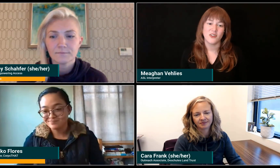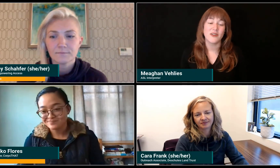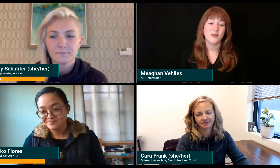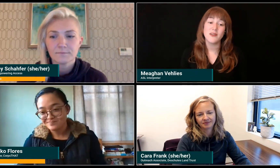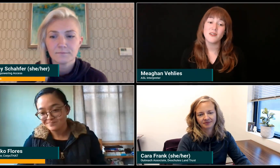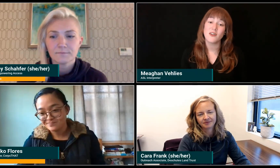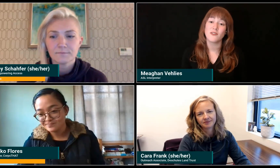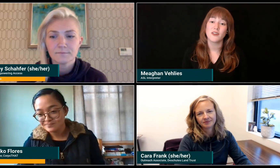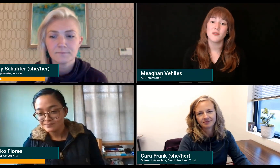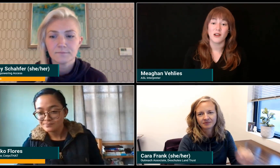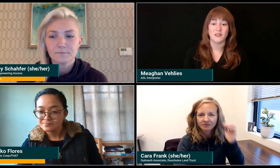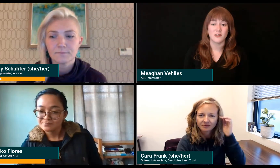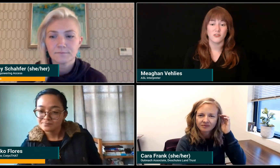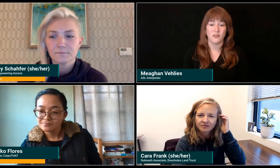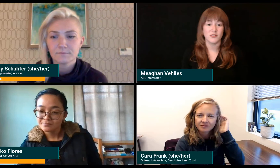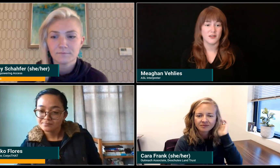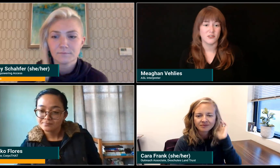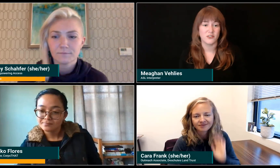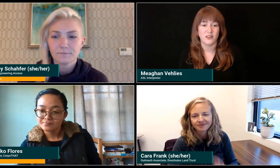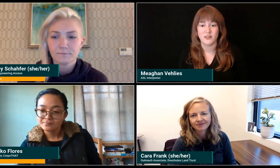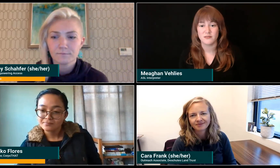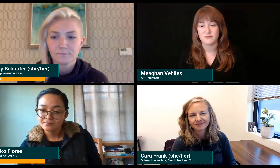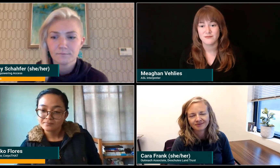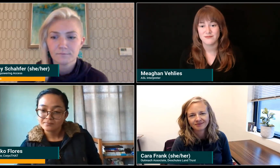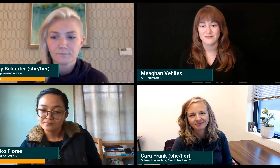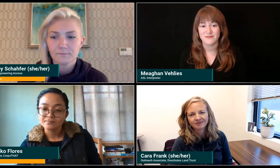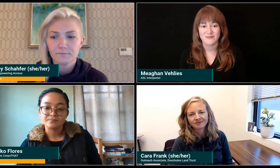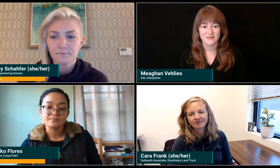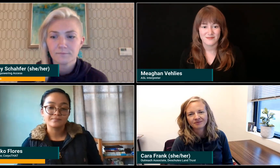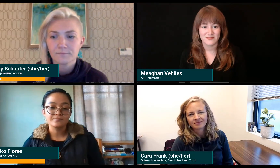And, it can be a tough learning process, so go on with that understanding.